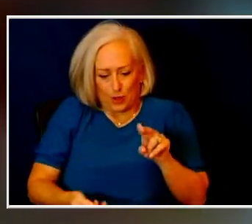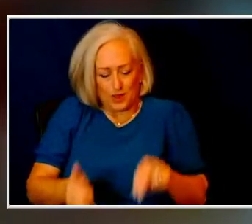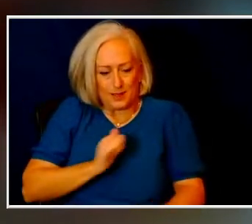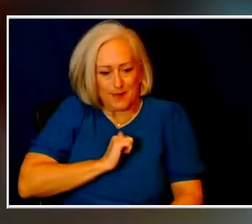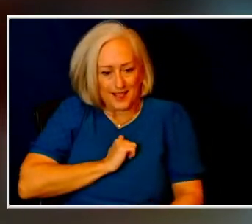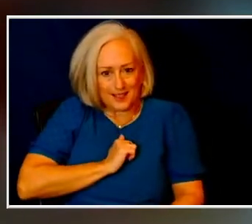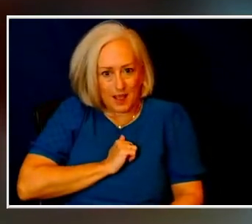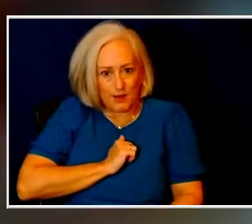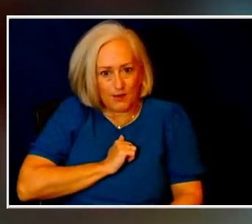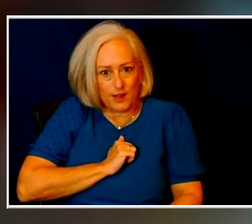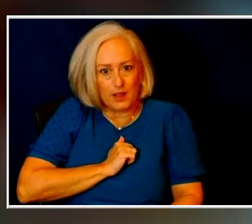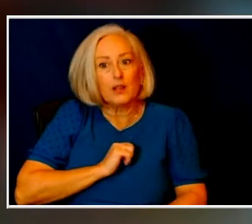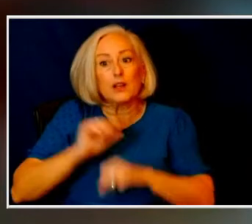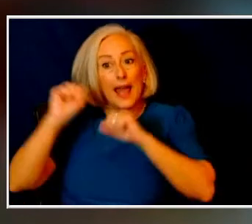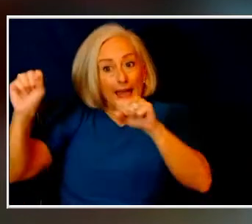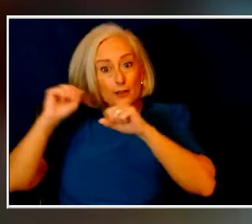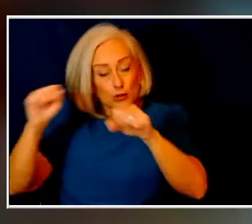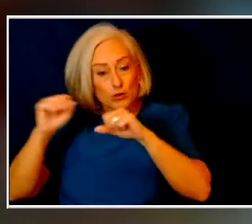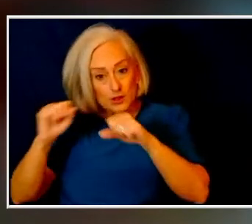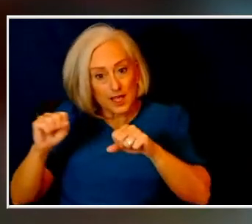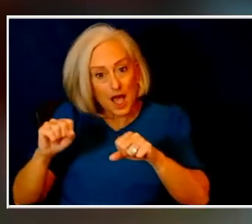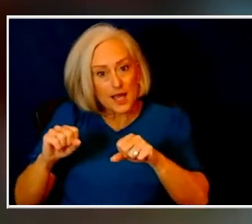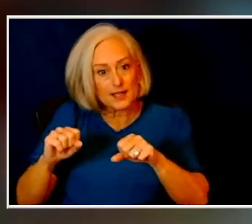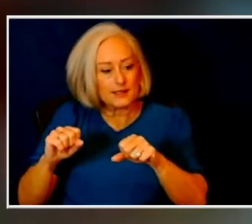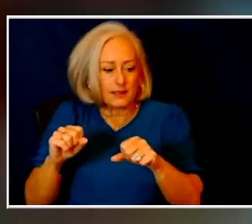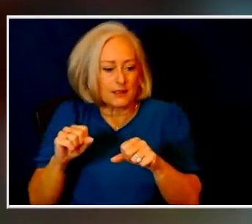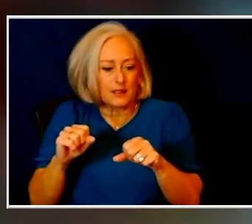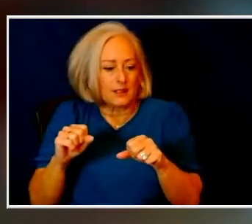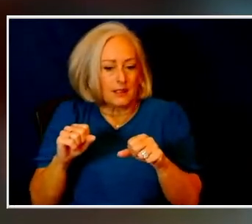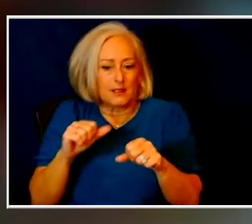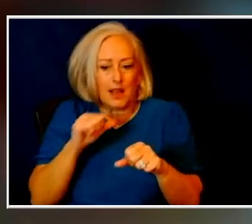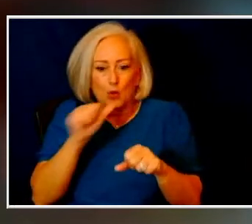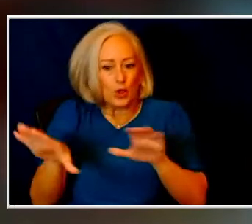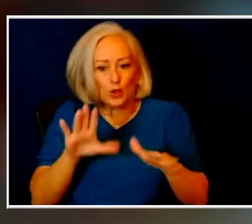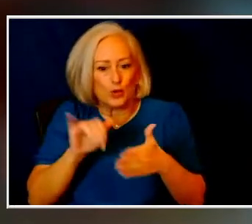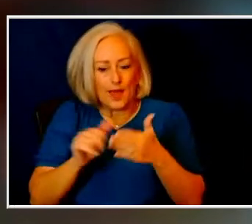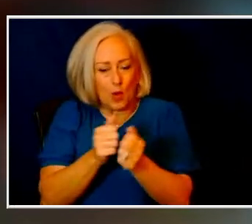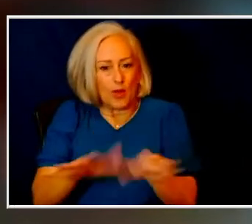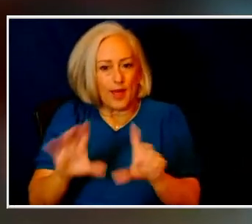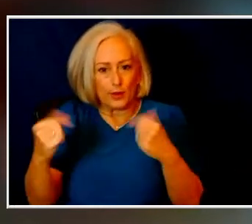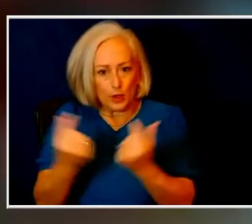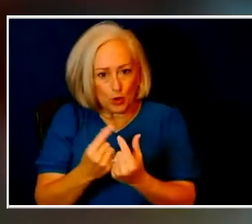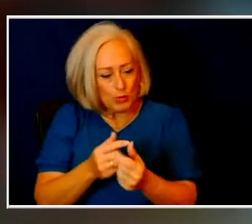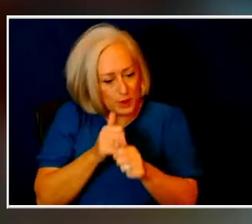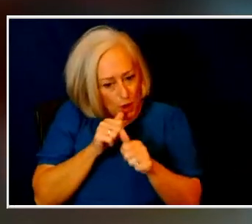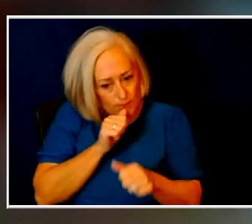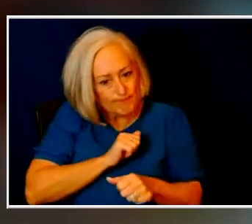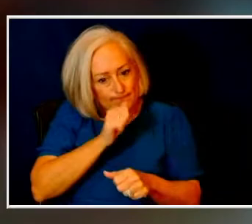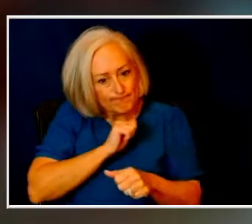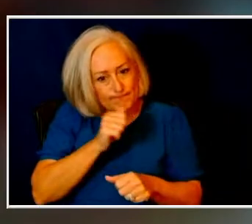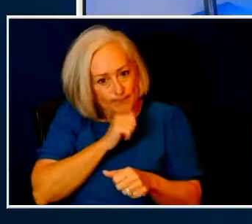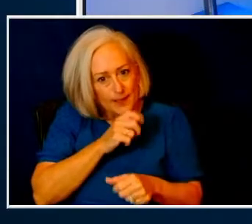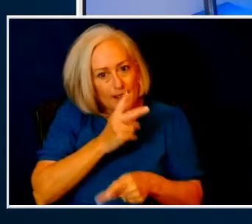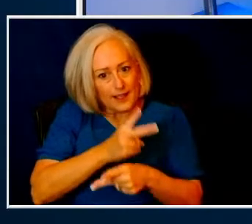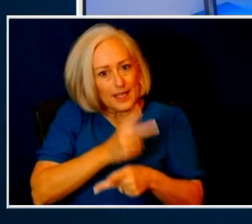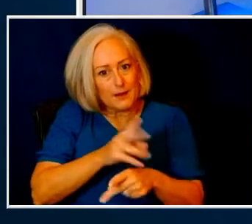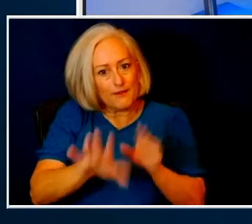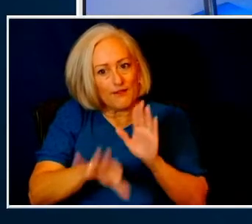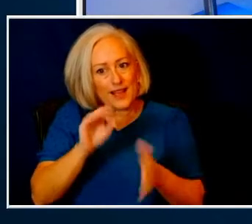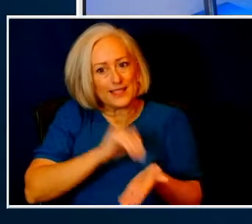adding exercise had it not been for the group. Just hang in there. Keep trying and find a doc that'll work with you. All